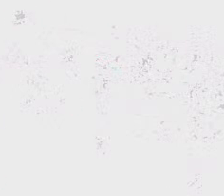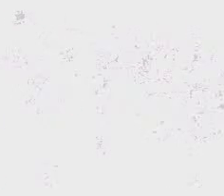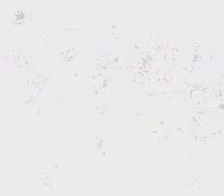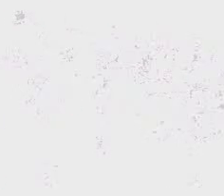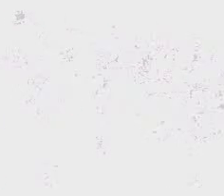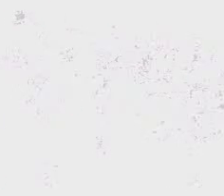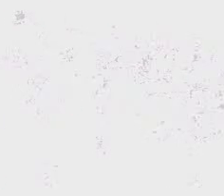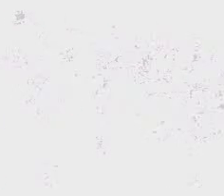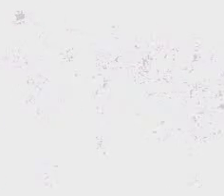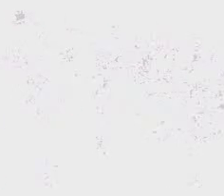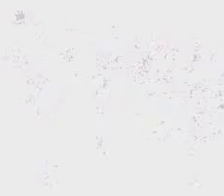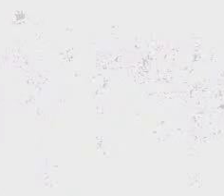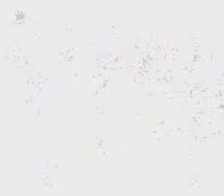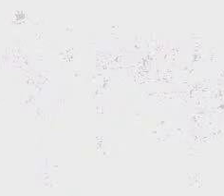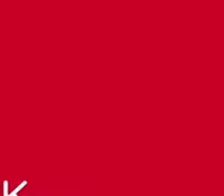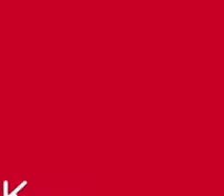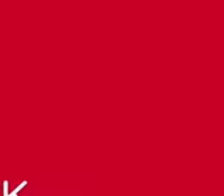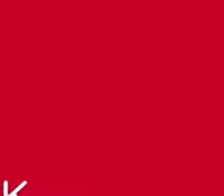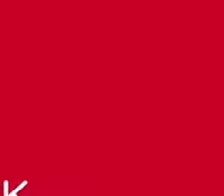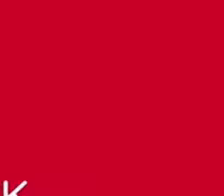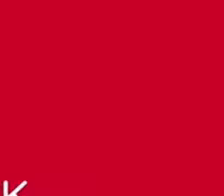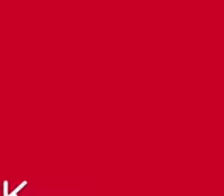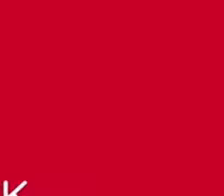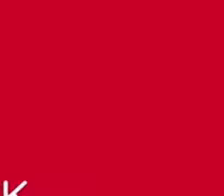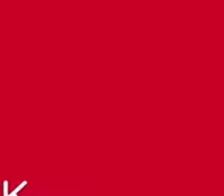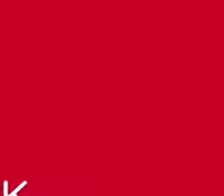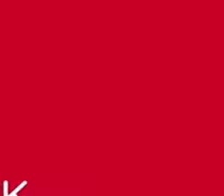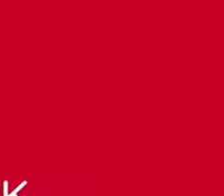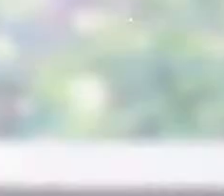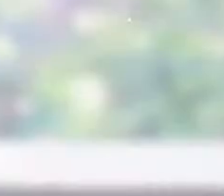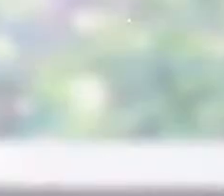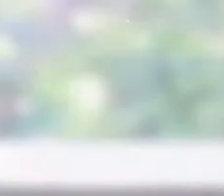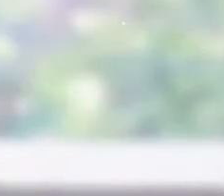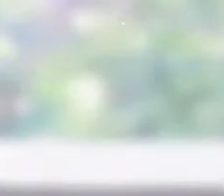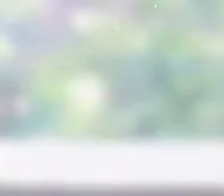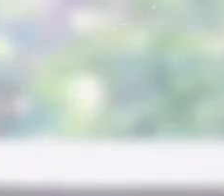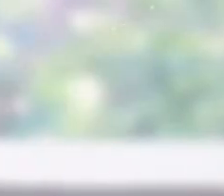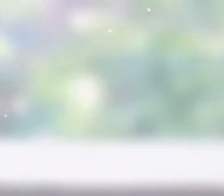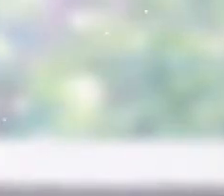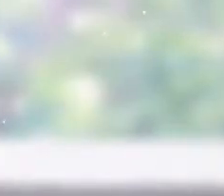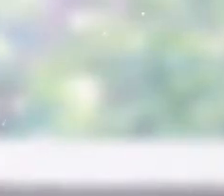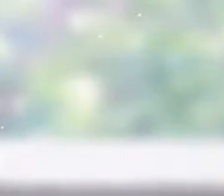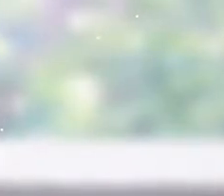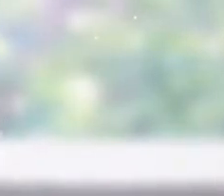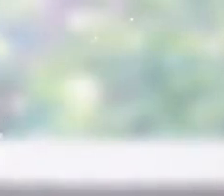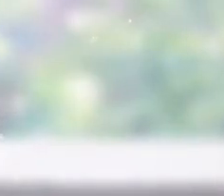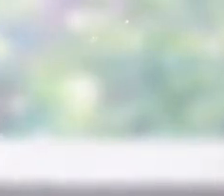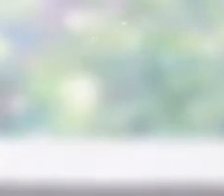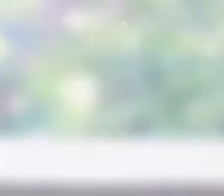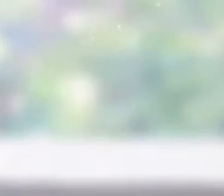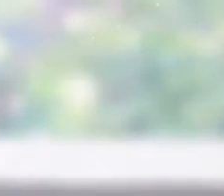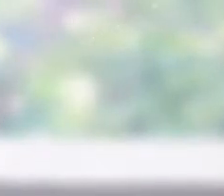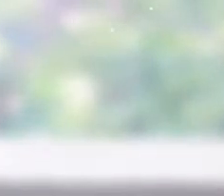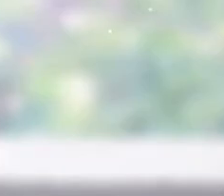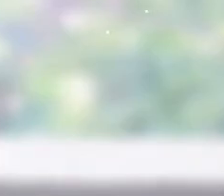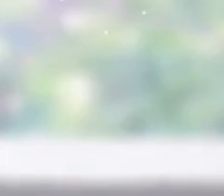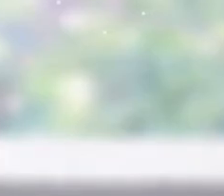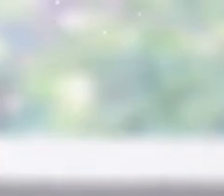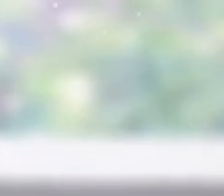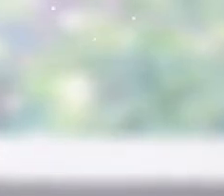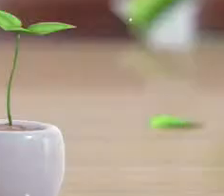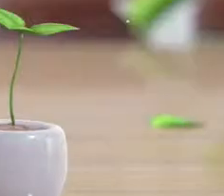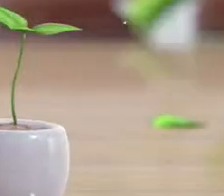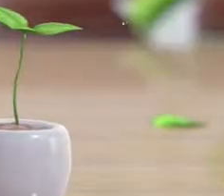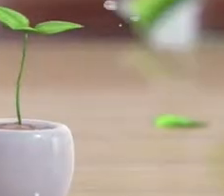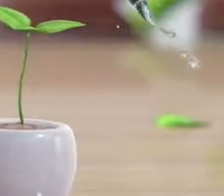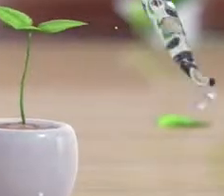to you by UNAIDS, CBS, BBS, and Airtel, the smartphone network. Water gives life. Water is